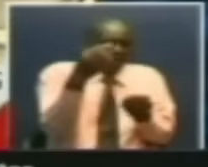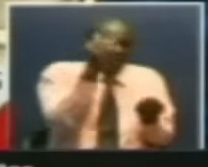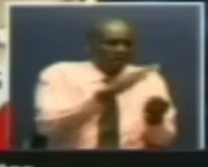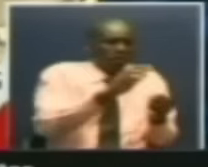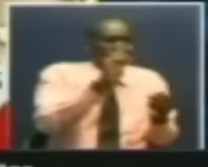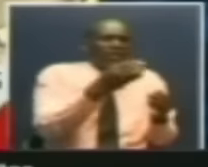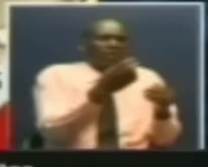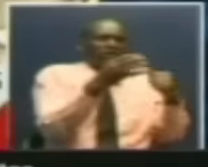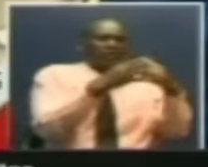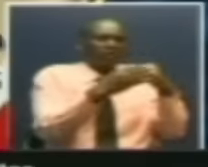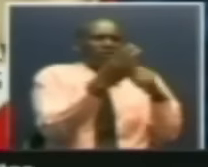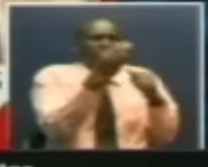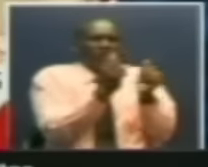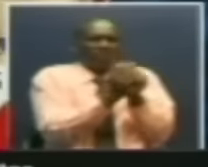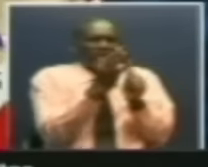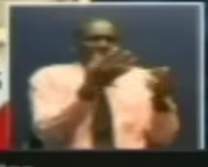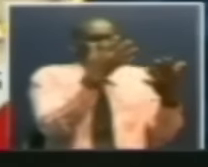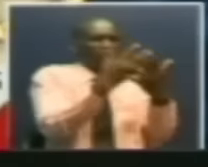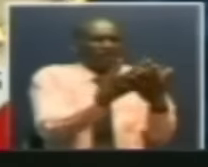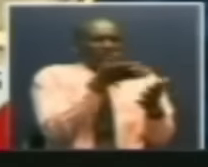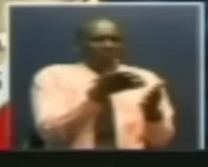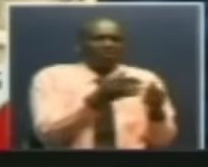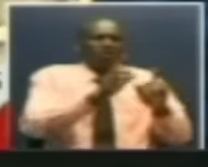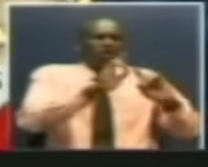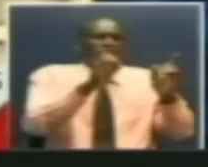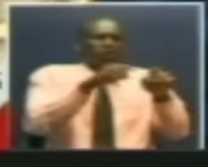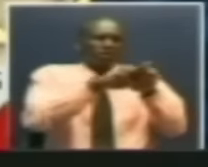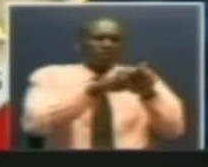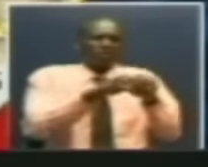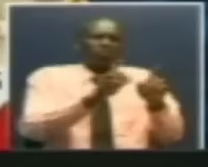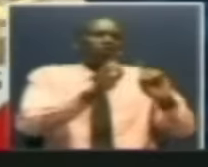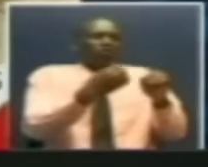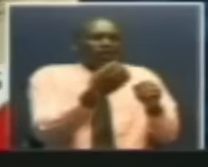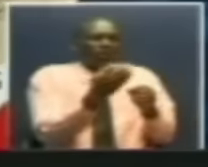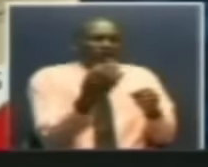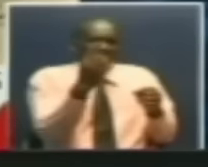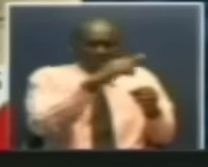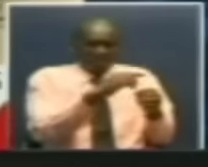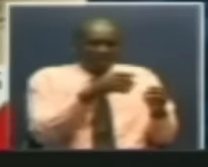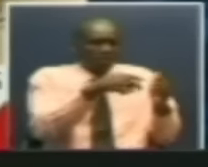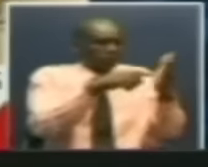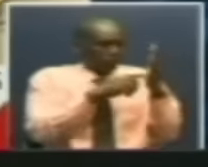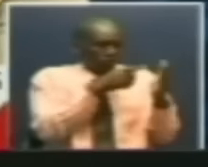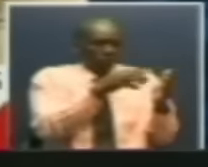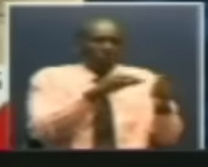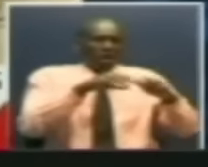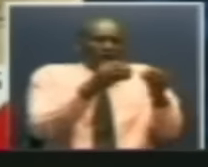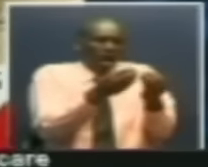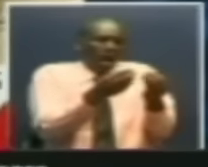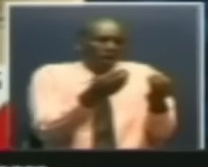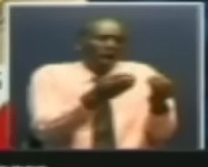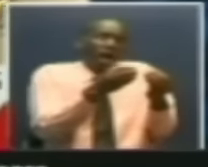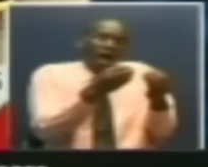September 2013, and we arrested him. Not even 3 days. And that shows you how much